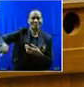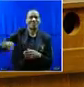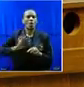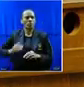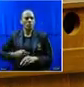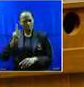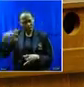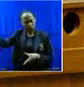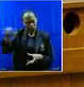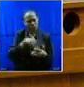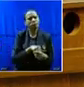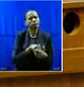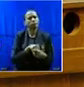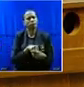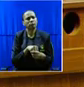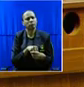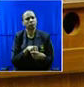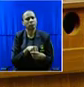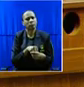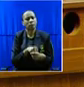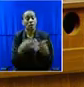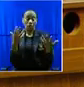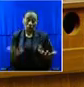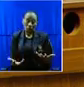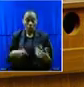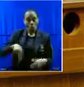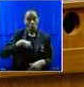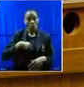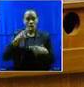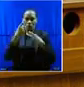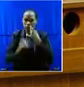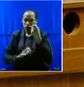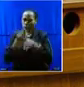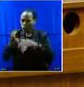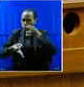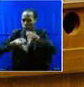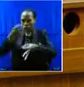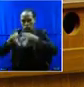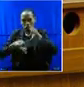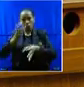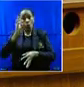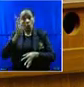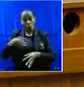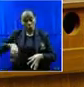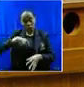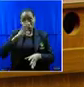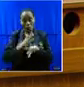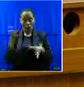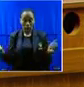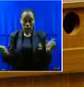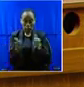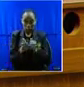women. Among the other measures we have outlined, we will be working with